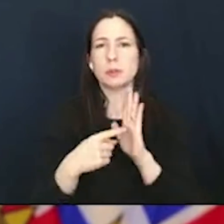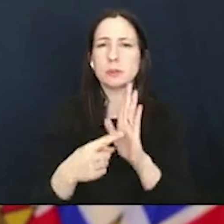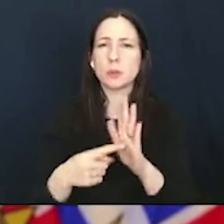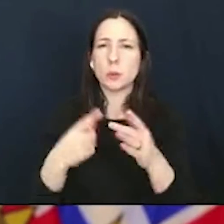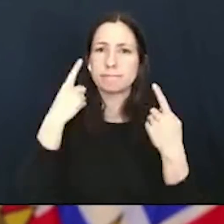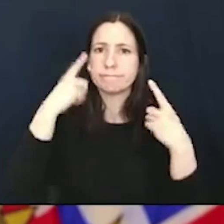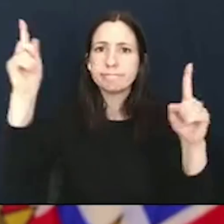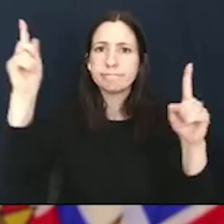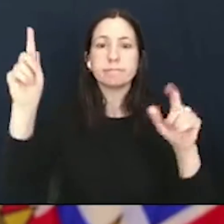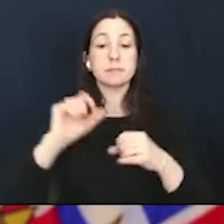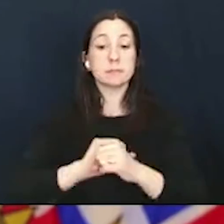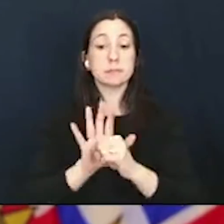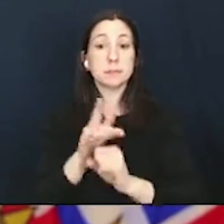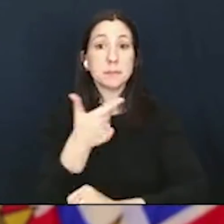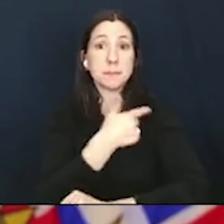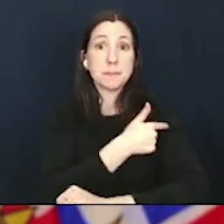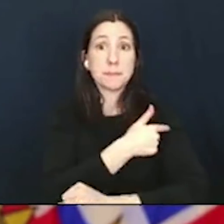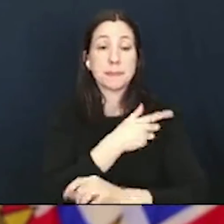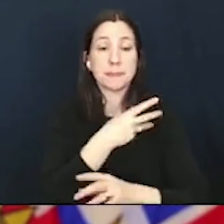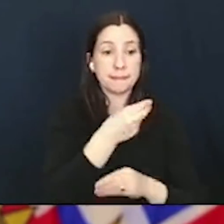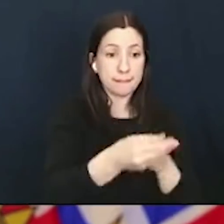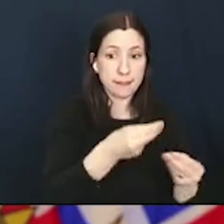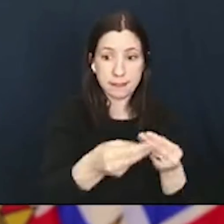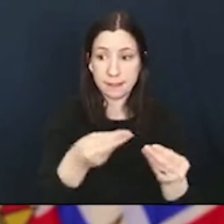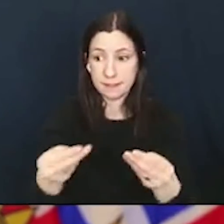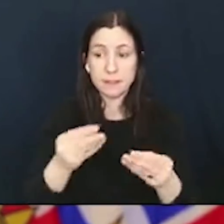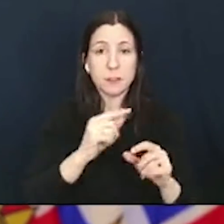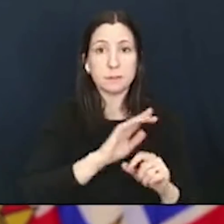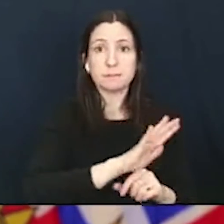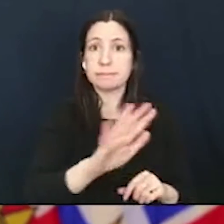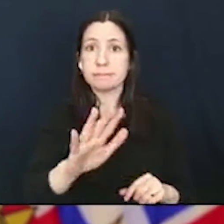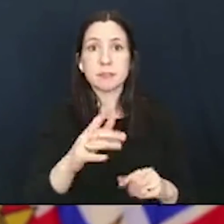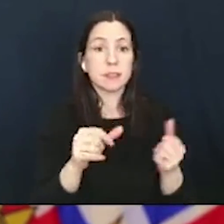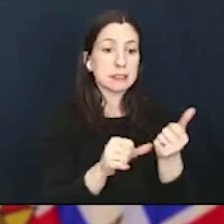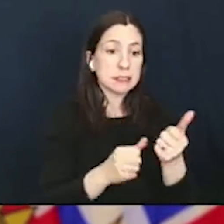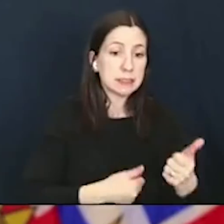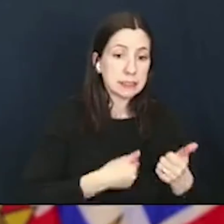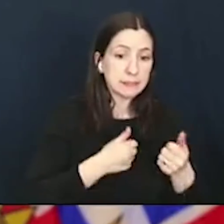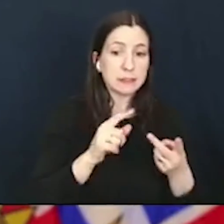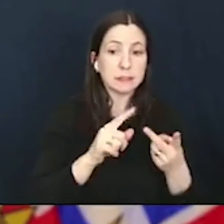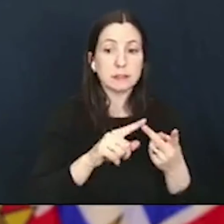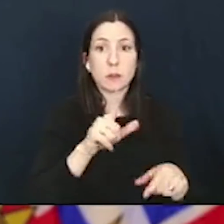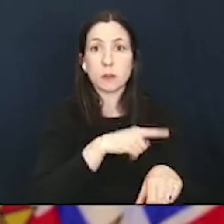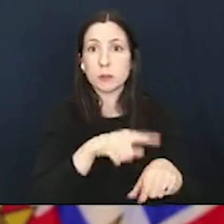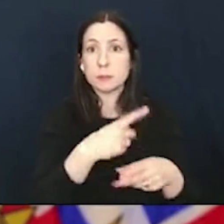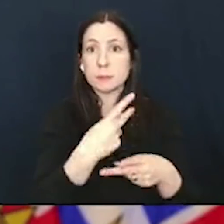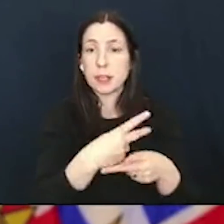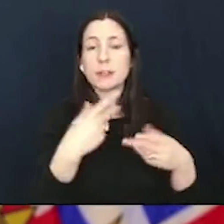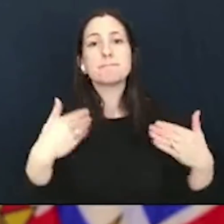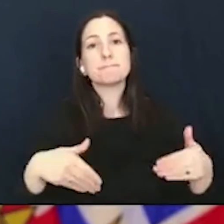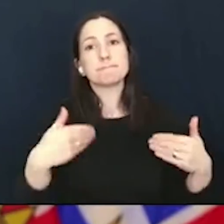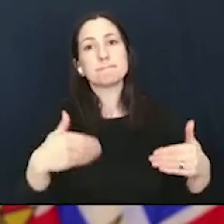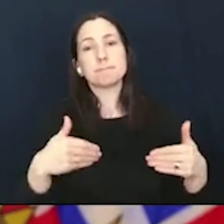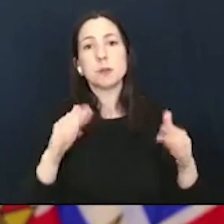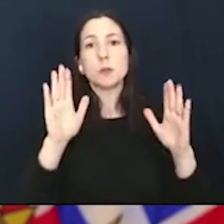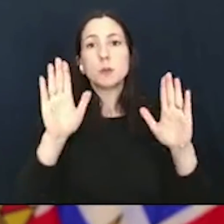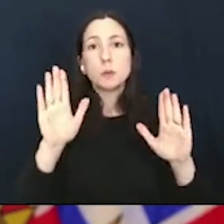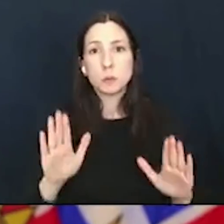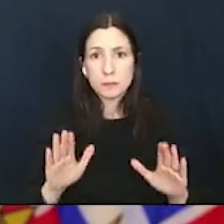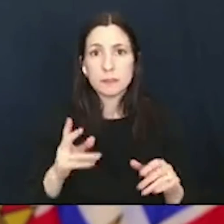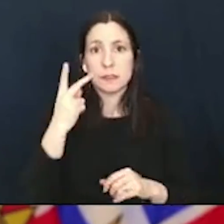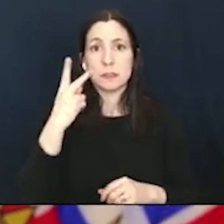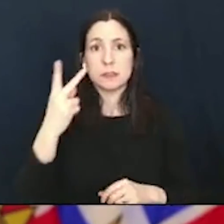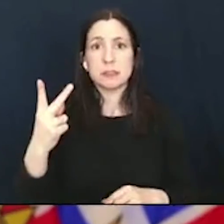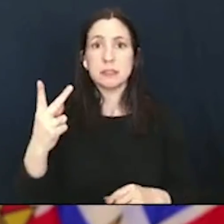their use and deployment to long-term care and assisted living across this province. It really is remarkable